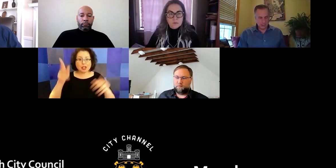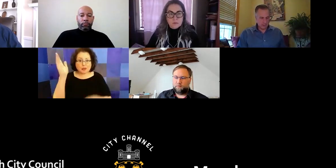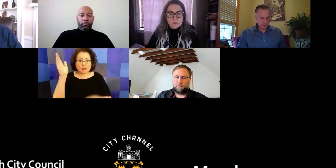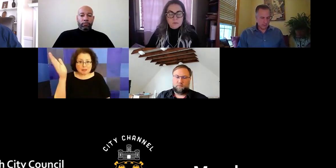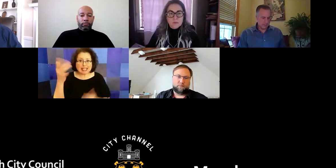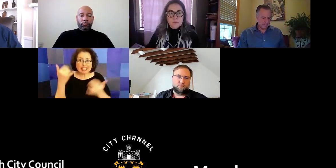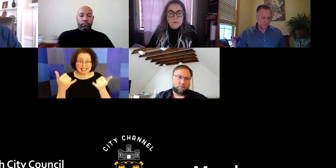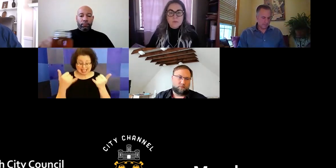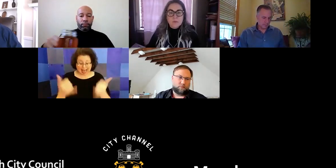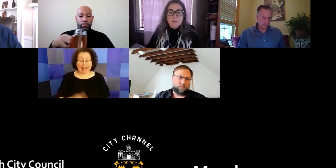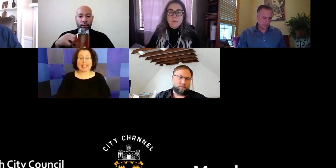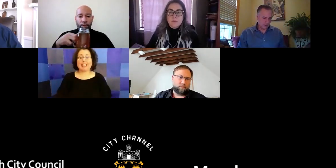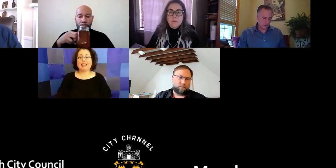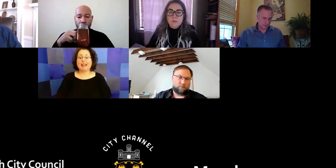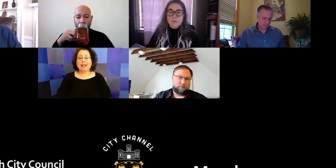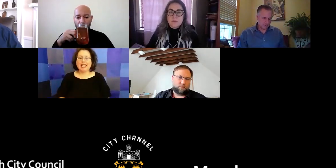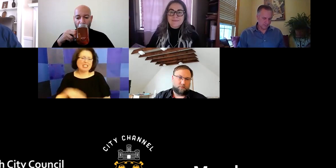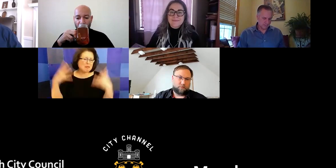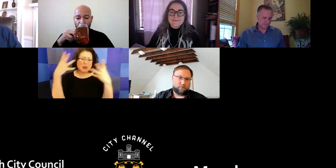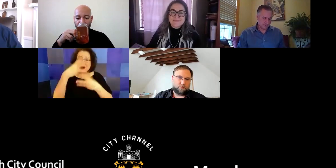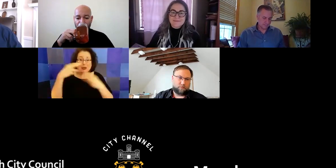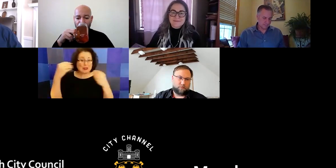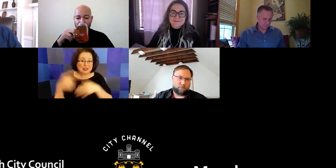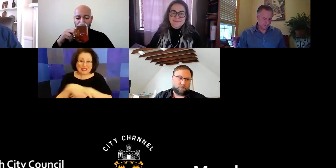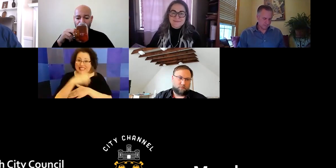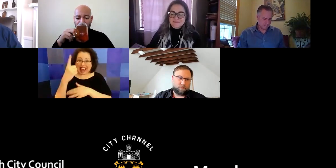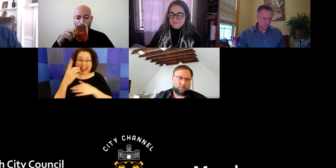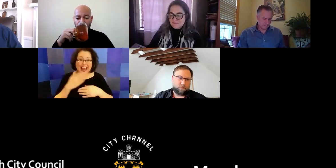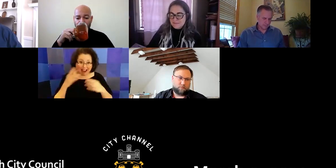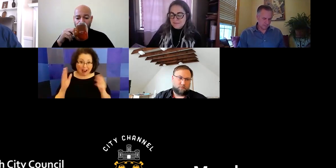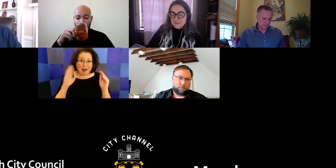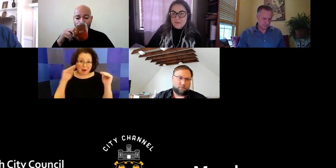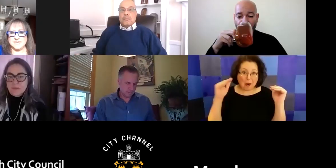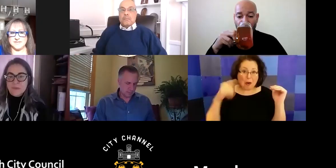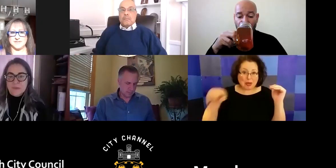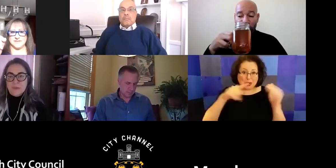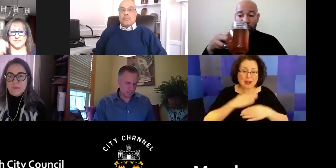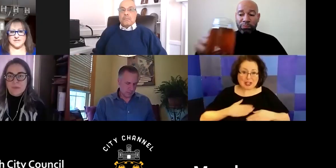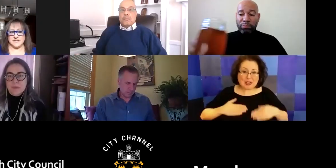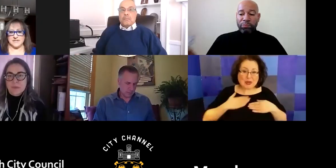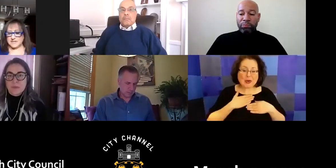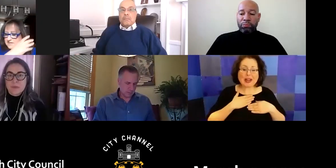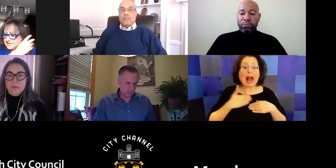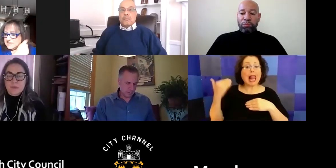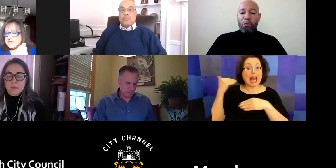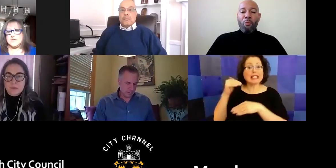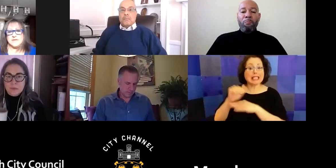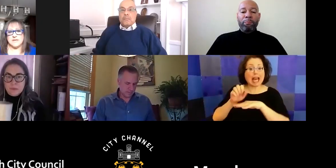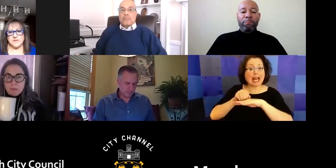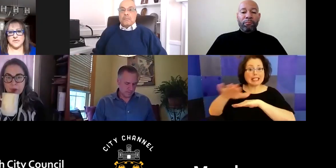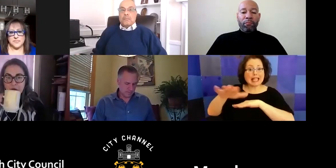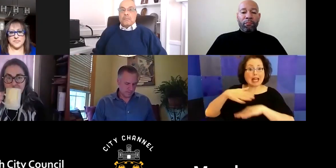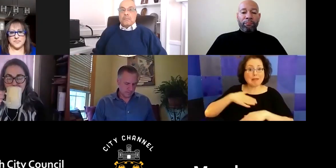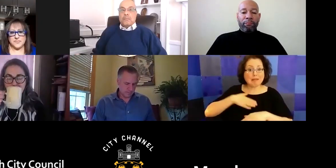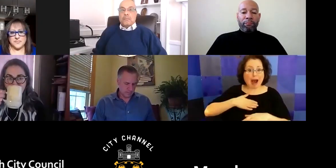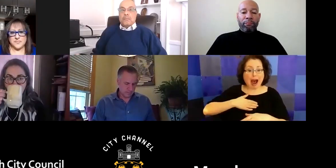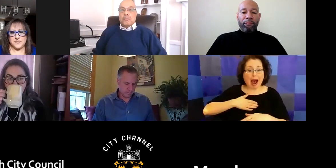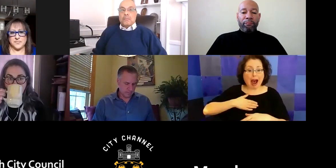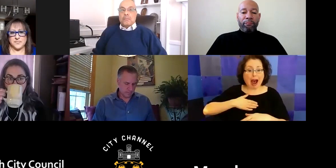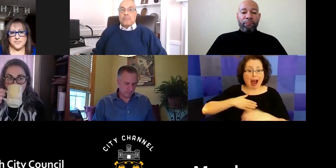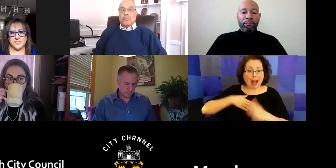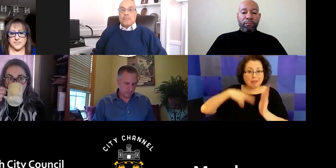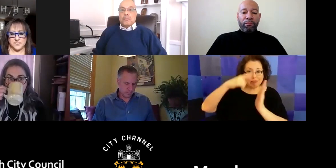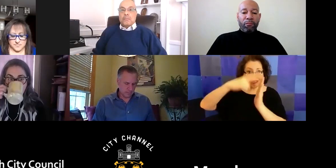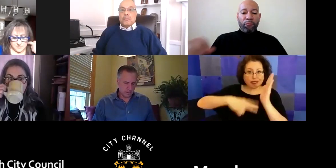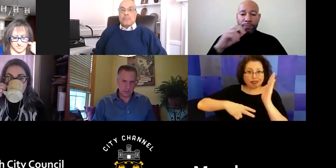today. It's a beautiful day, so I hope we can all enjoy it. I sent last night a copy of my testimony. So hopefully if you have any doubts